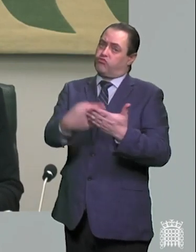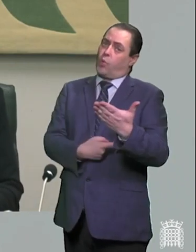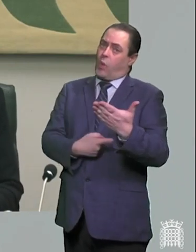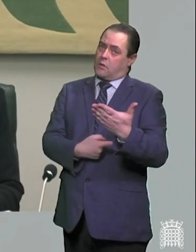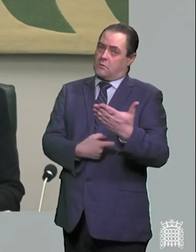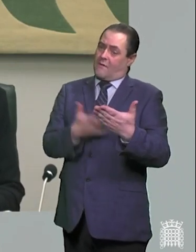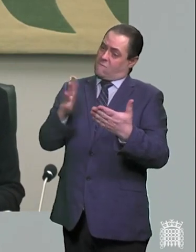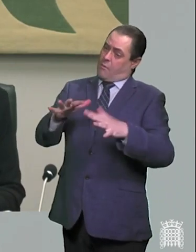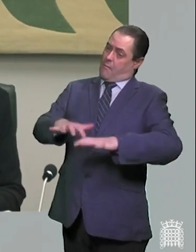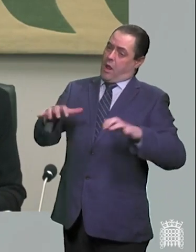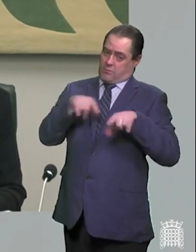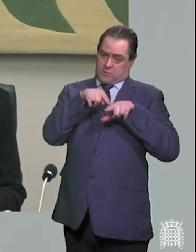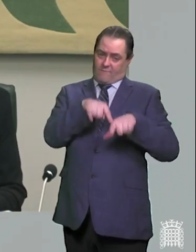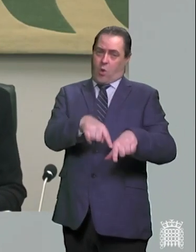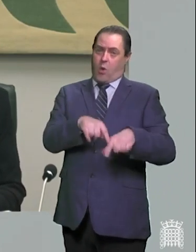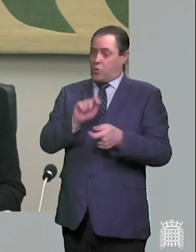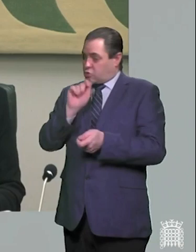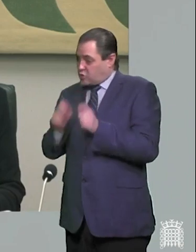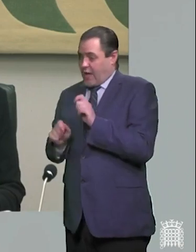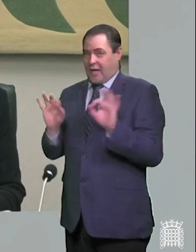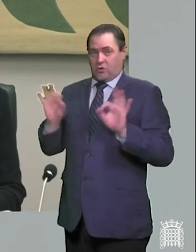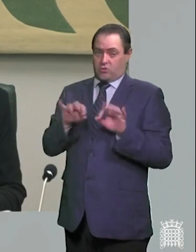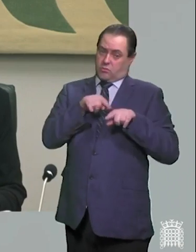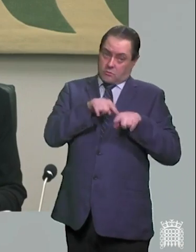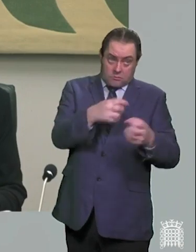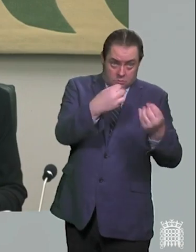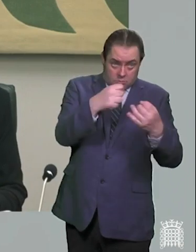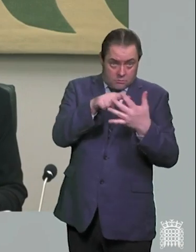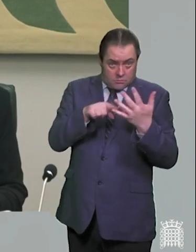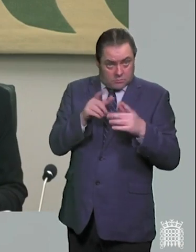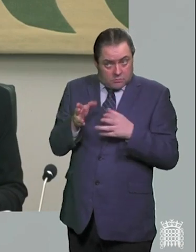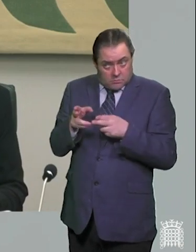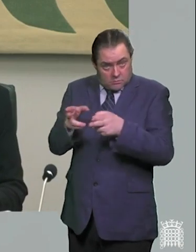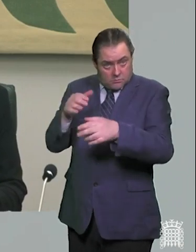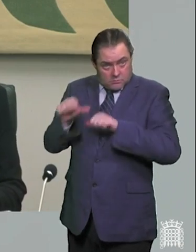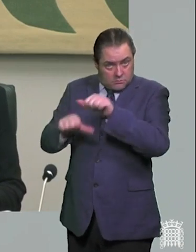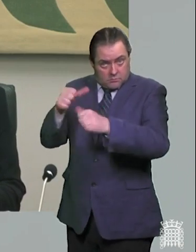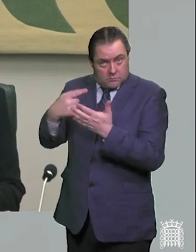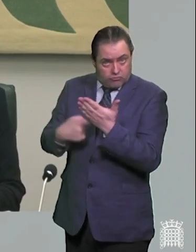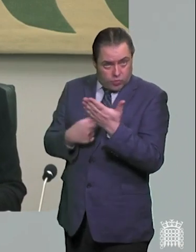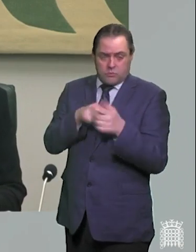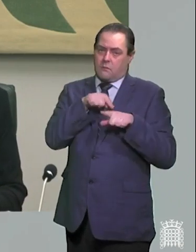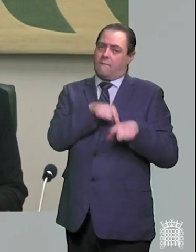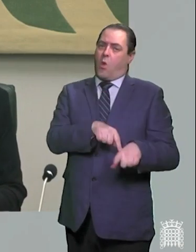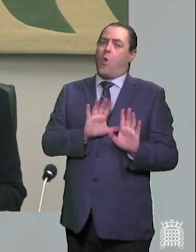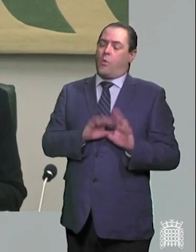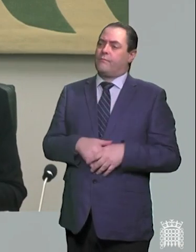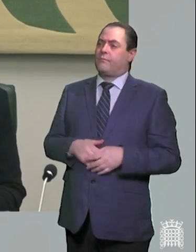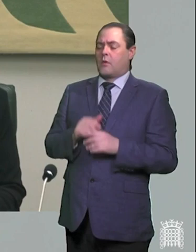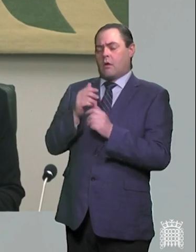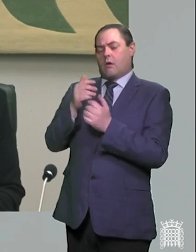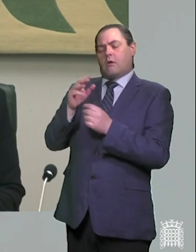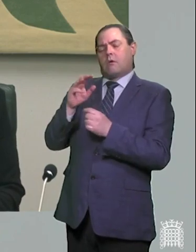House, we are bound to follow them, and that is what we've done. In our report of the 3rd of March, we set